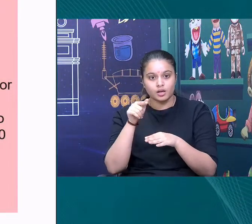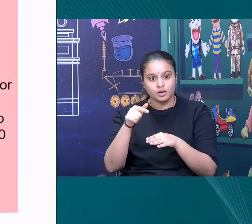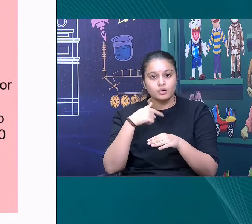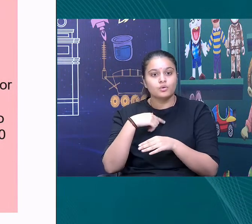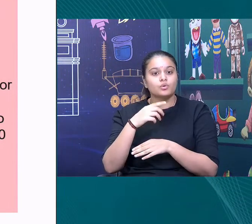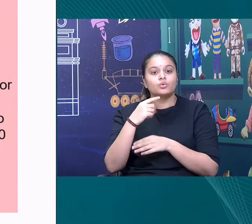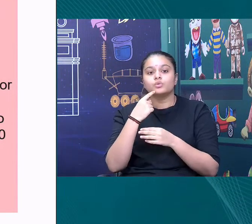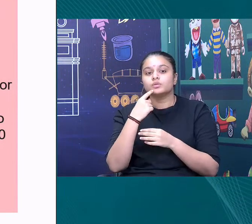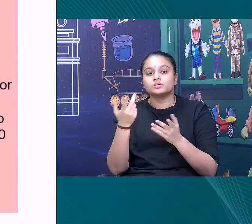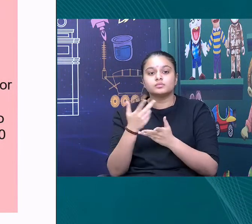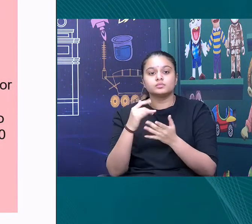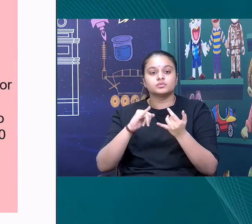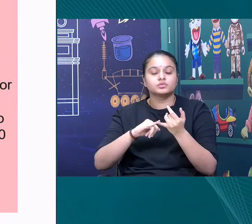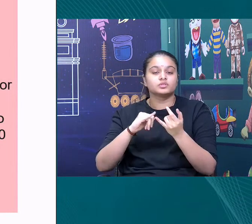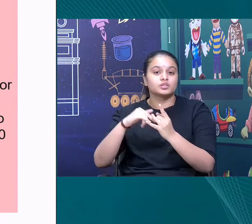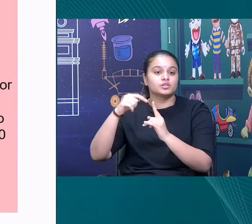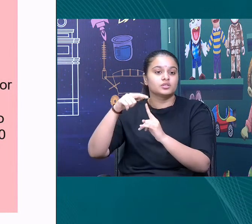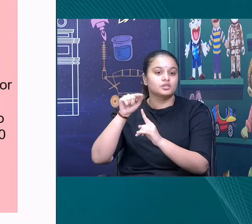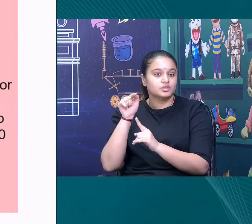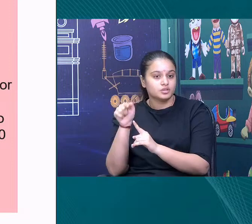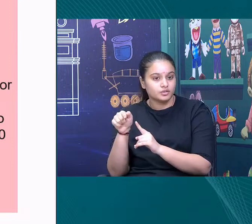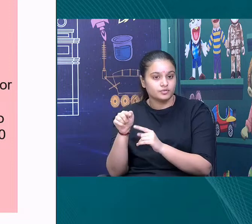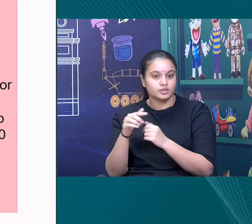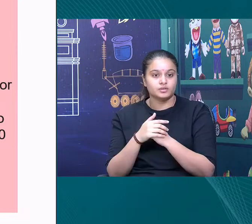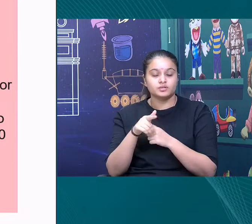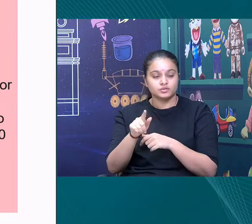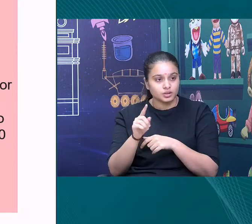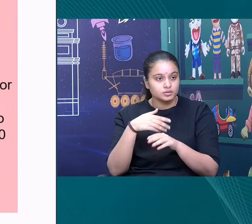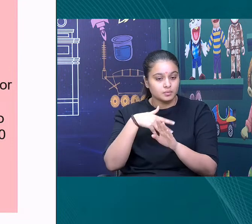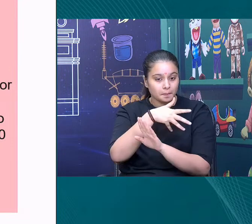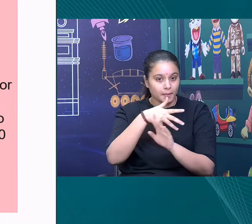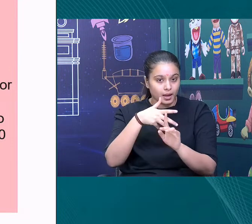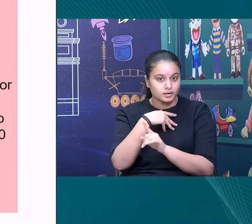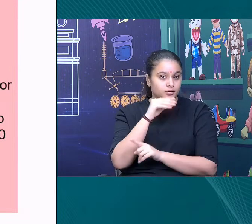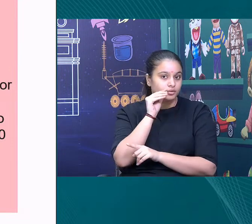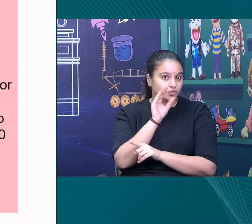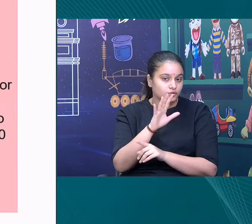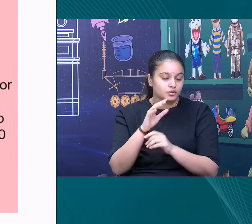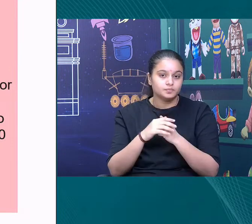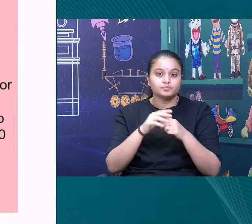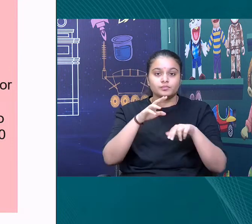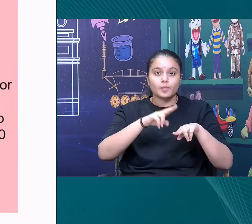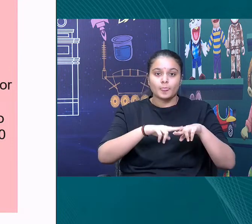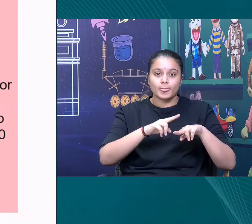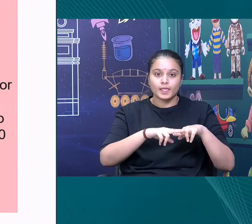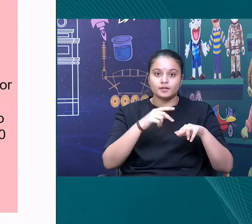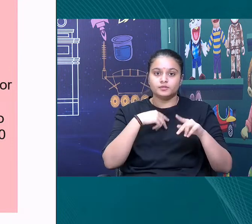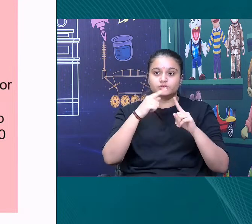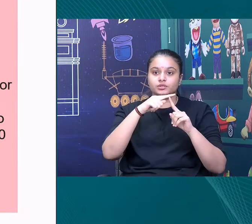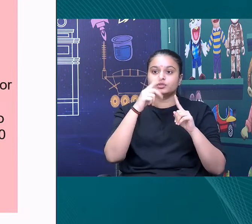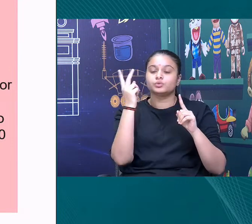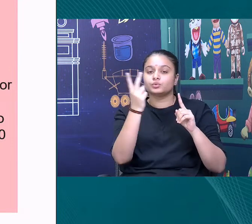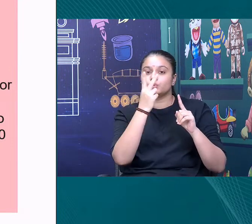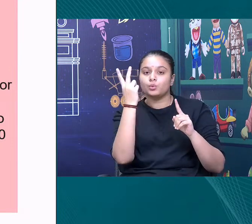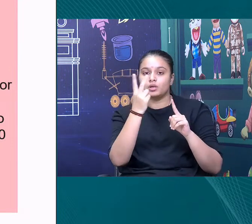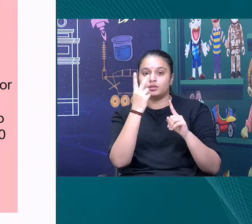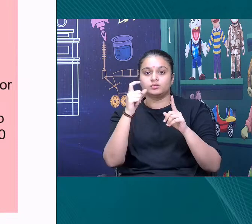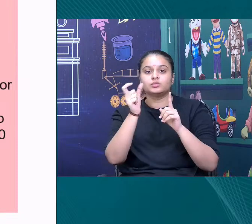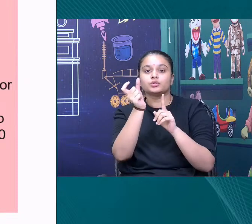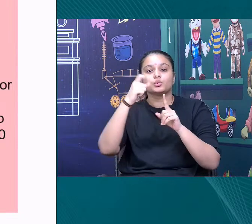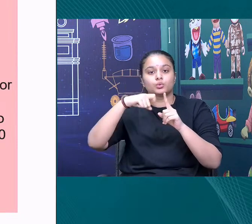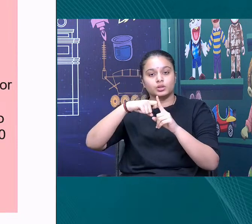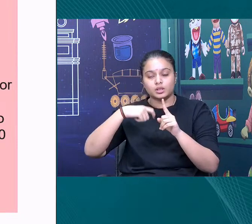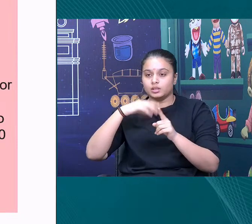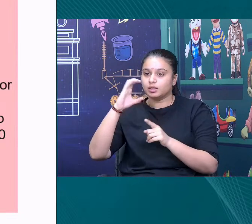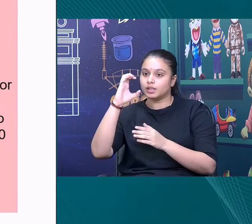call answered by Hawking's assistant. Now, just to give you a background of this, Firdaus Kanga actually was on a tour to UK. Okay. Then he went